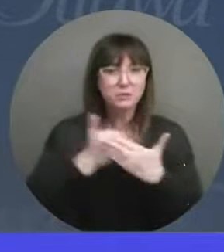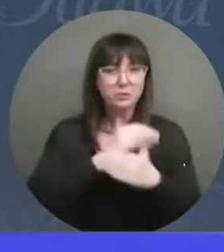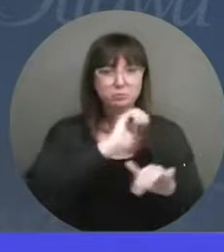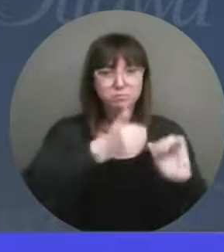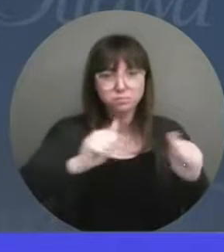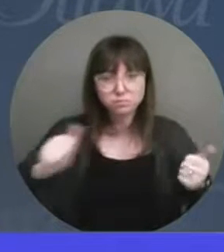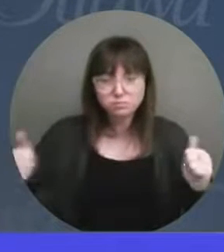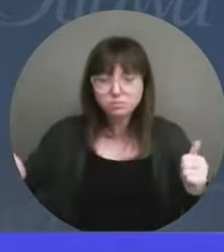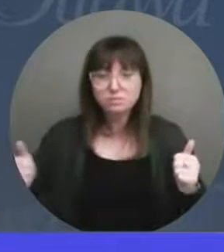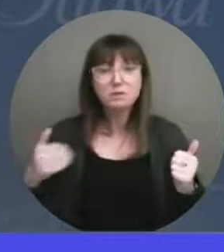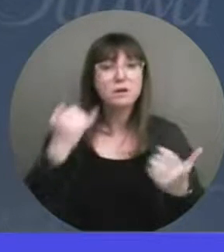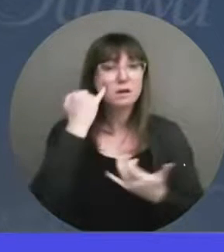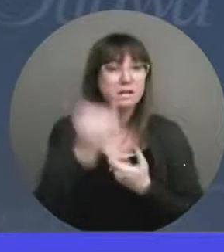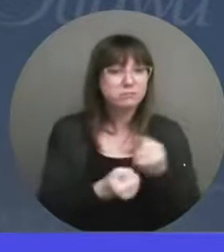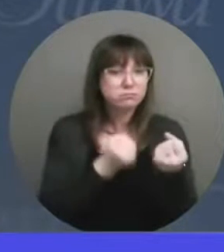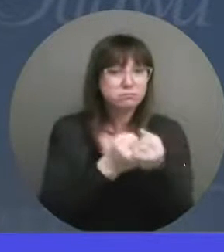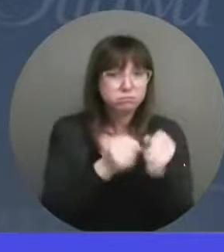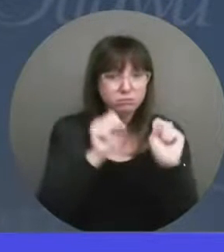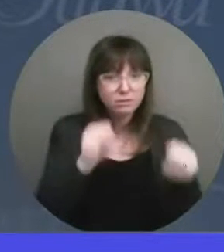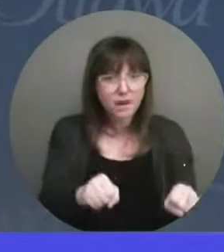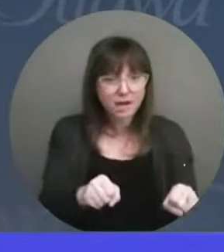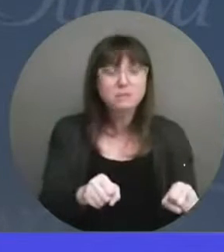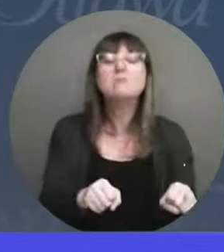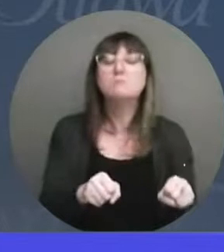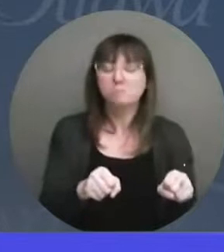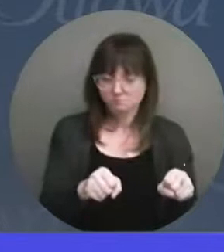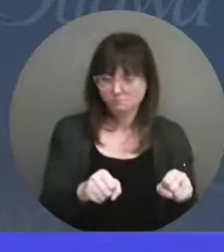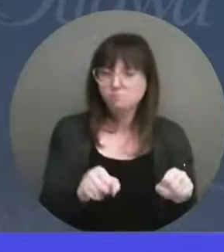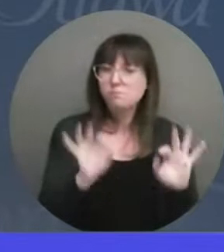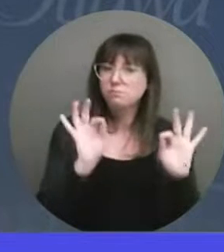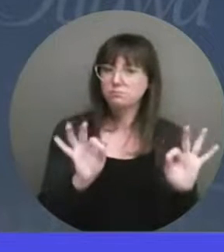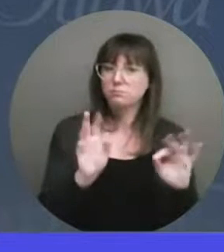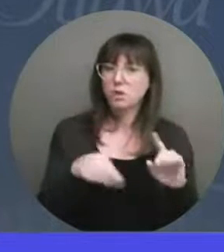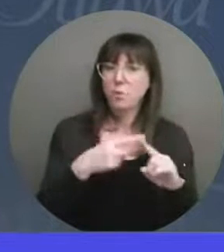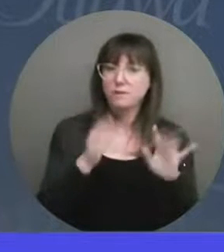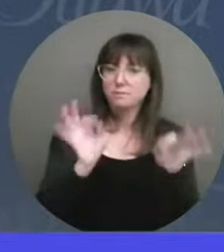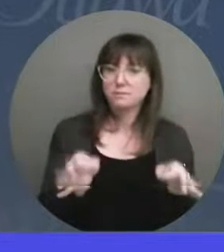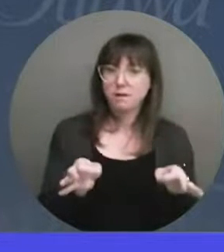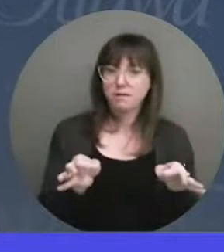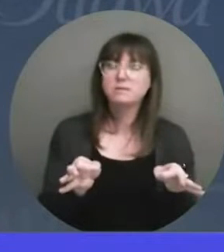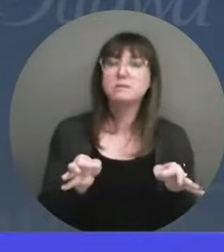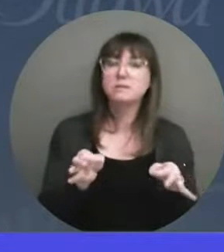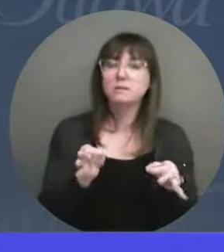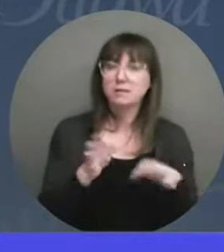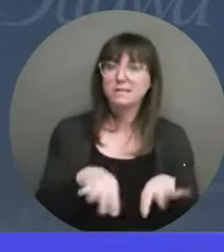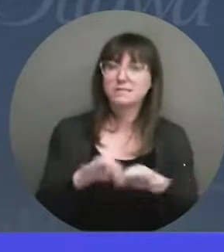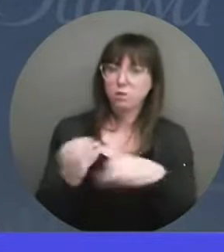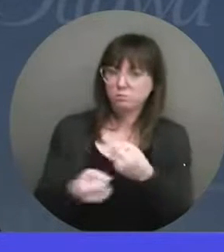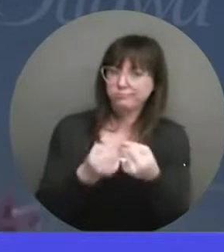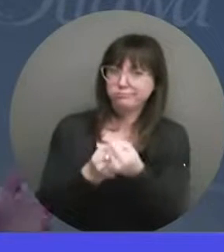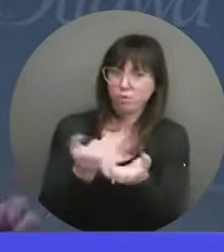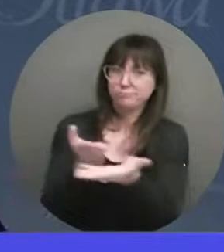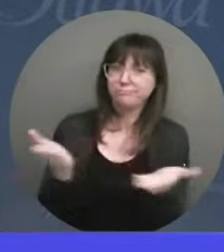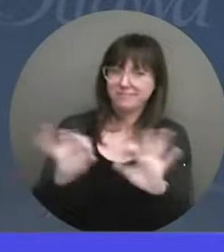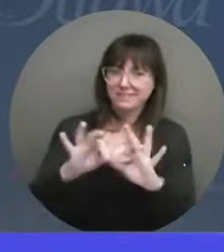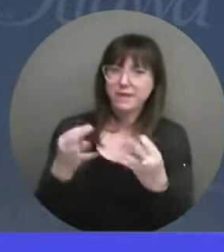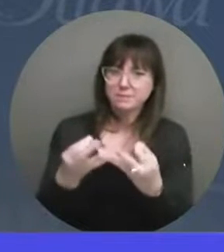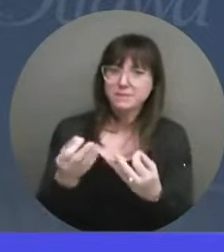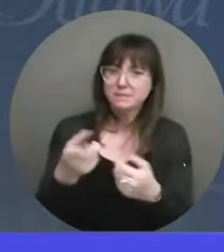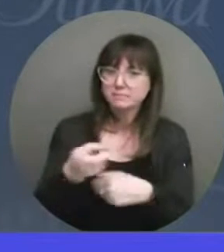help to make sure that the decision is, once a decision is made, that we help these individuals, because it's obviously a very